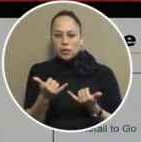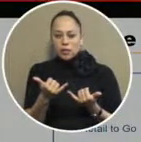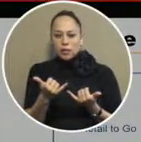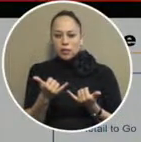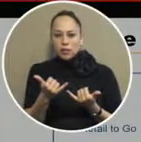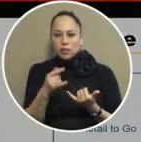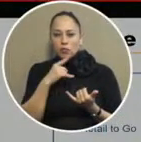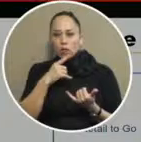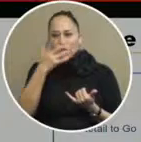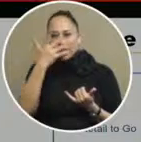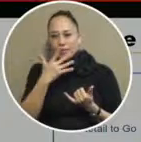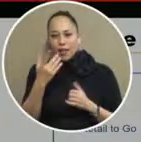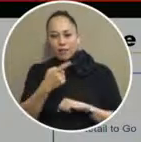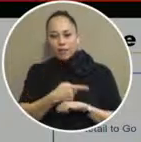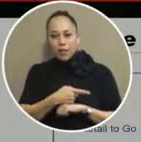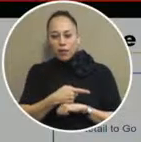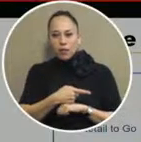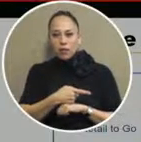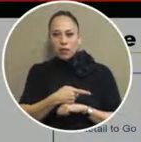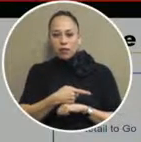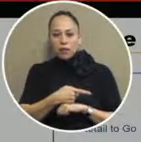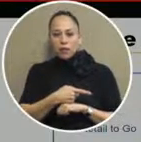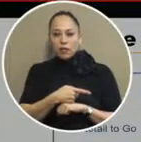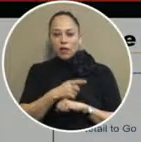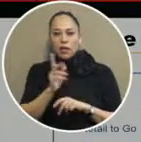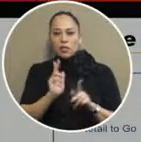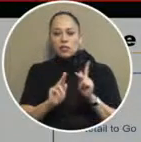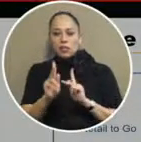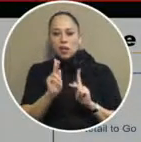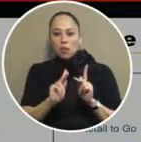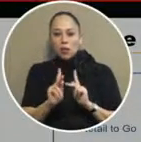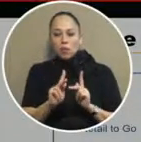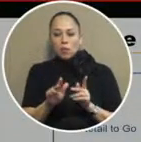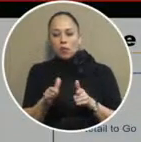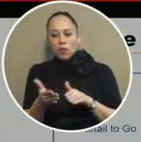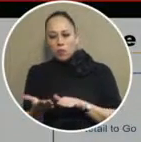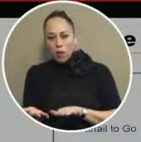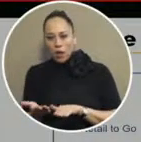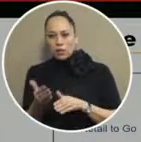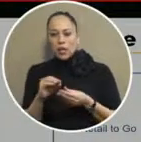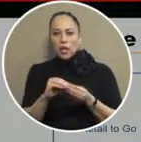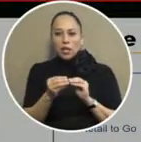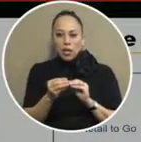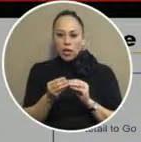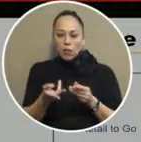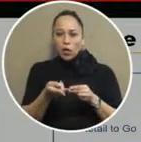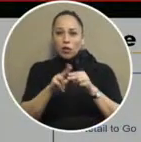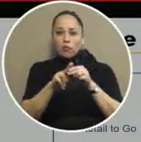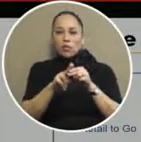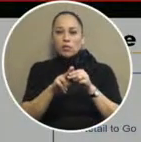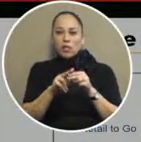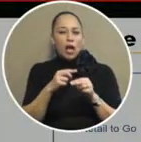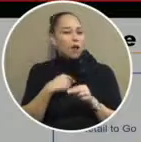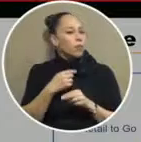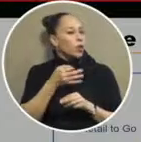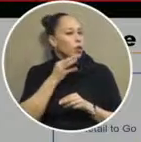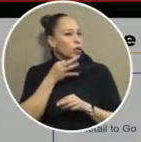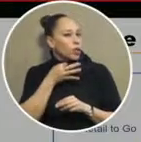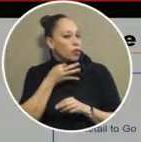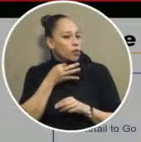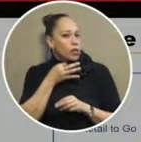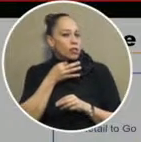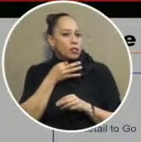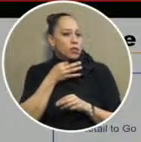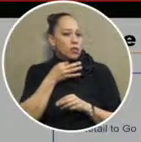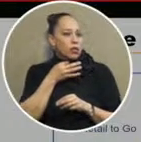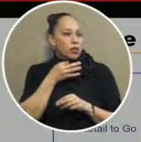a really sad day because of the people that have passed and our numbers that keep on increasing. I'm curious, you